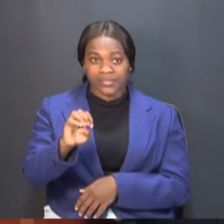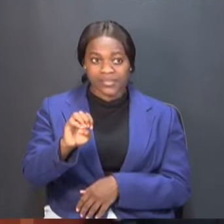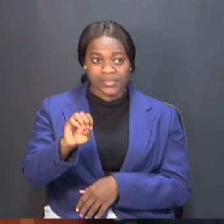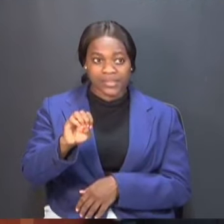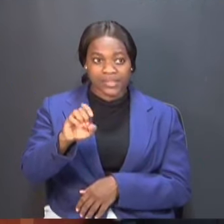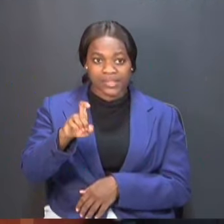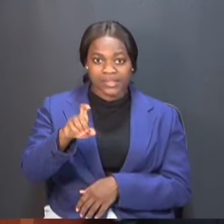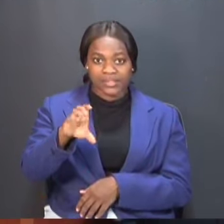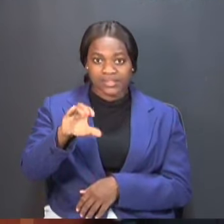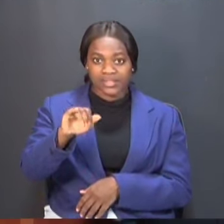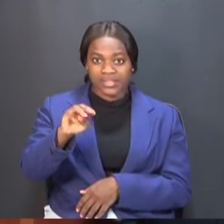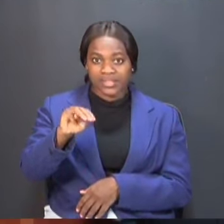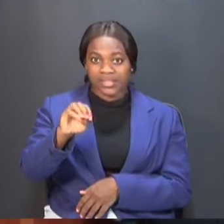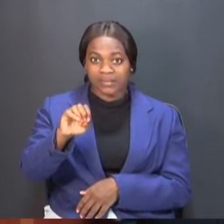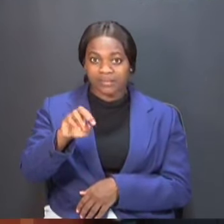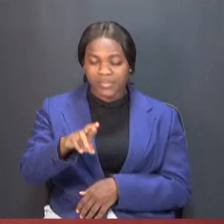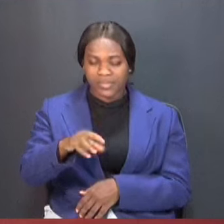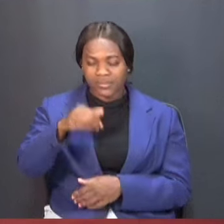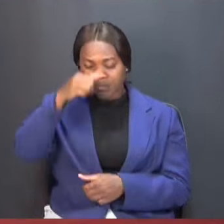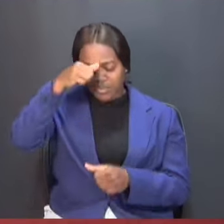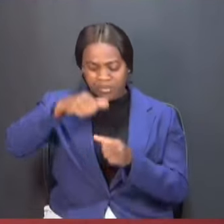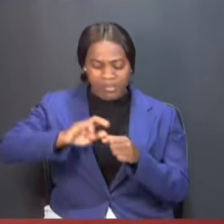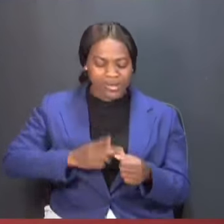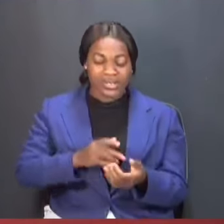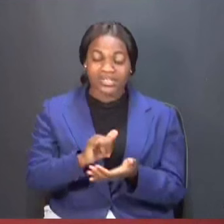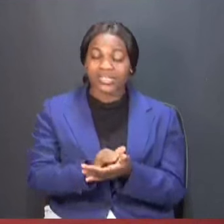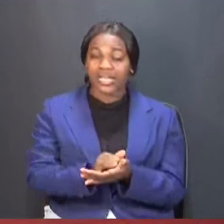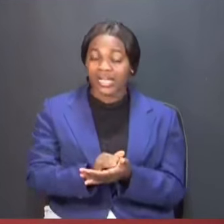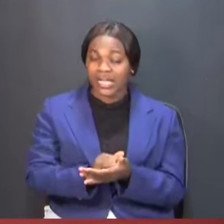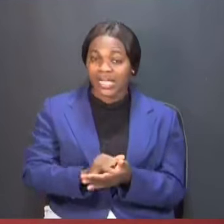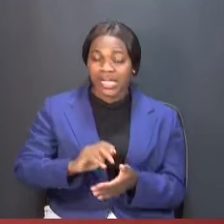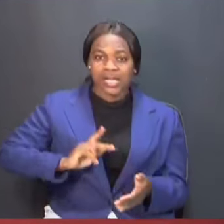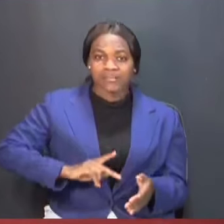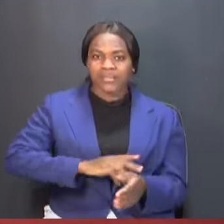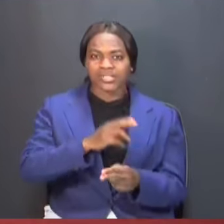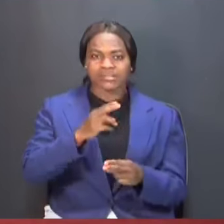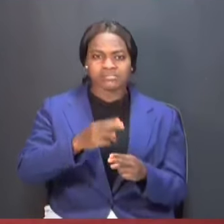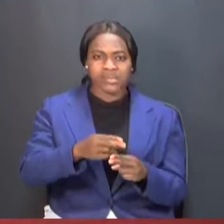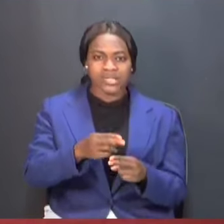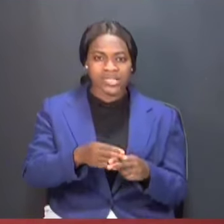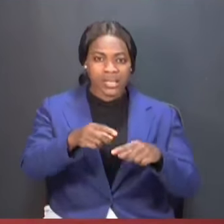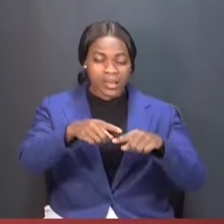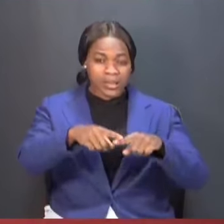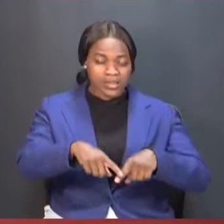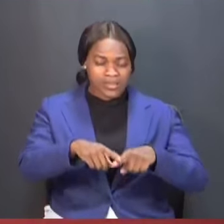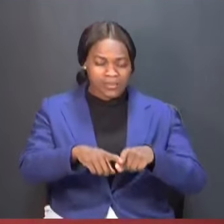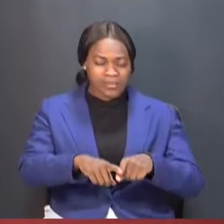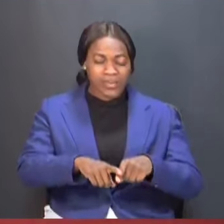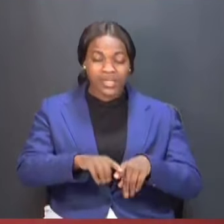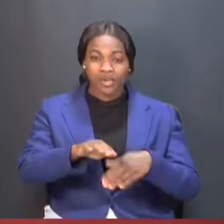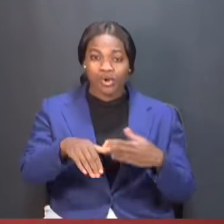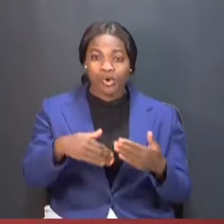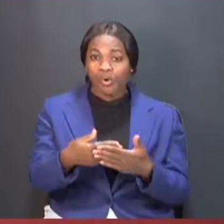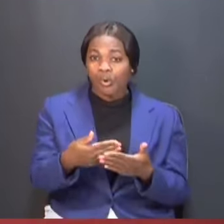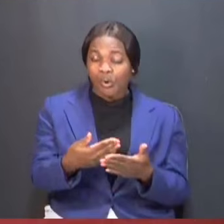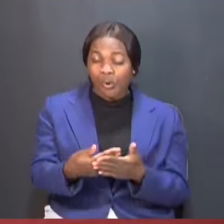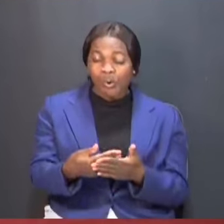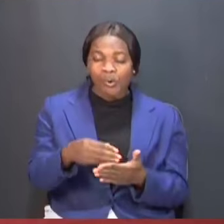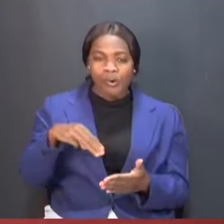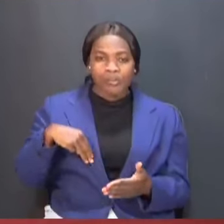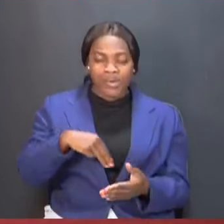Eskime, the dignity of Parliament depends upon the observation of its